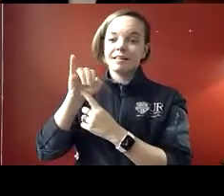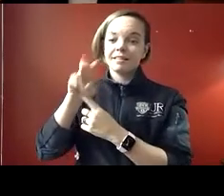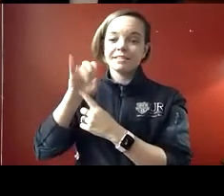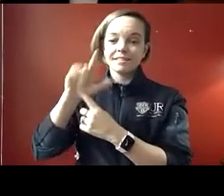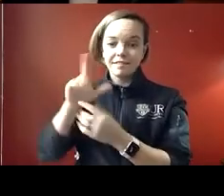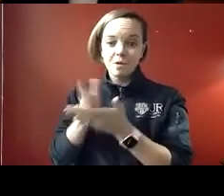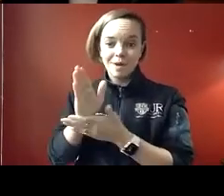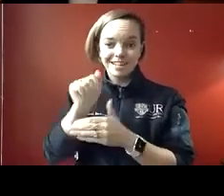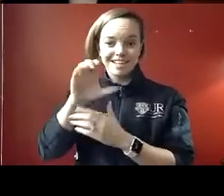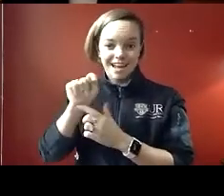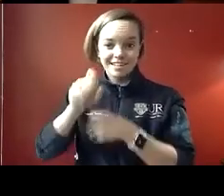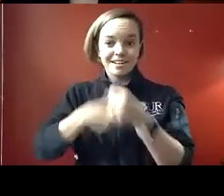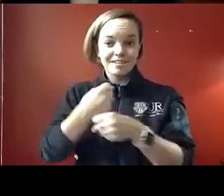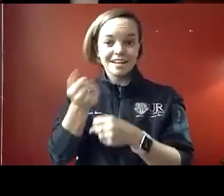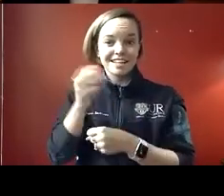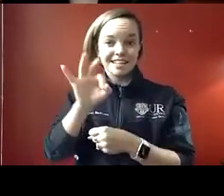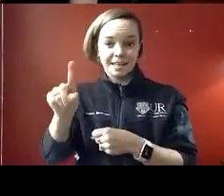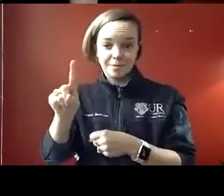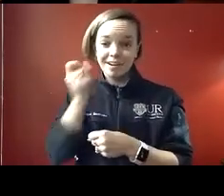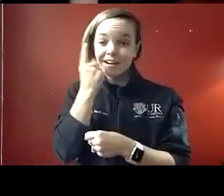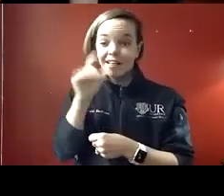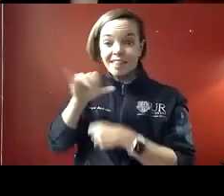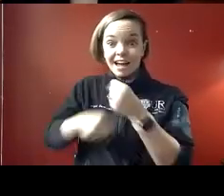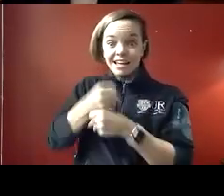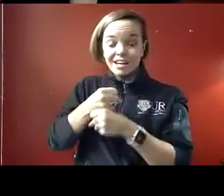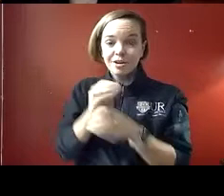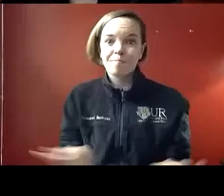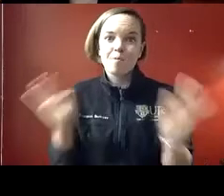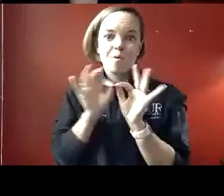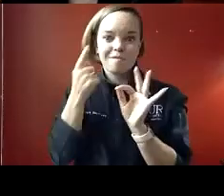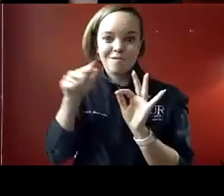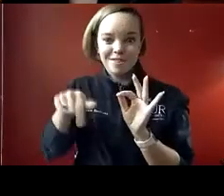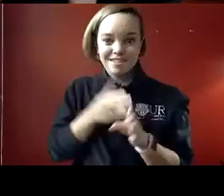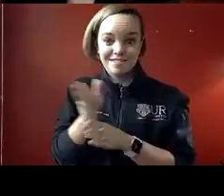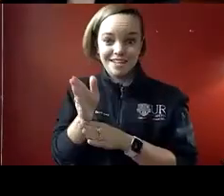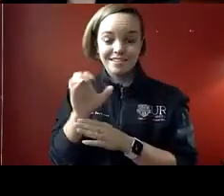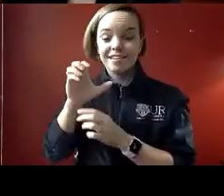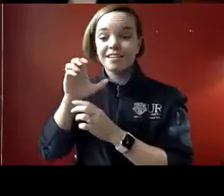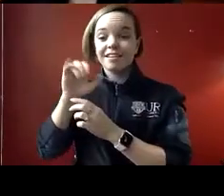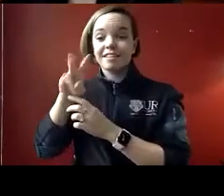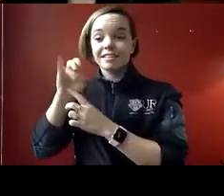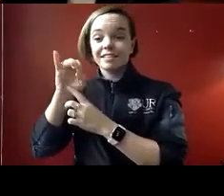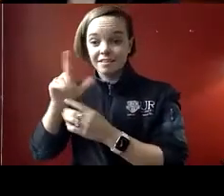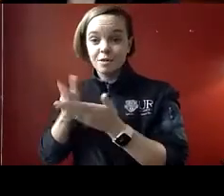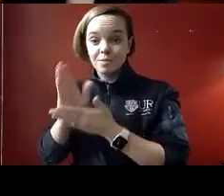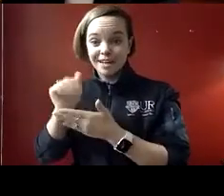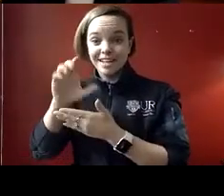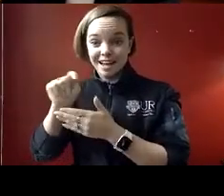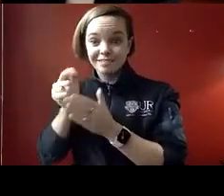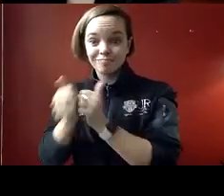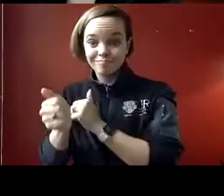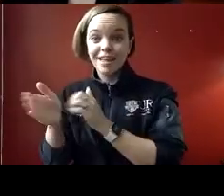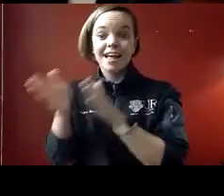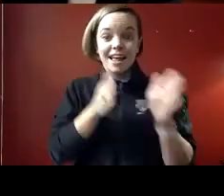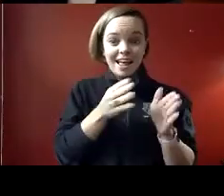again, 1991 was a very important year in this field because it was the Civil Rights Act, and that was also the year